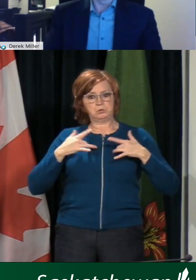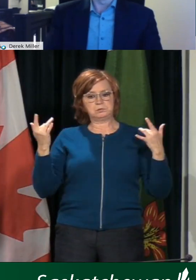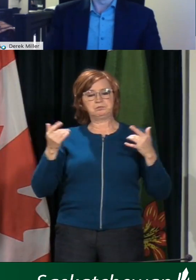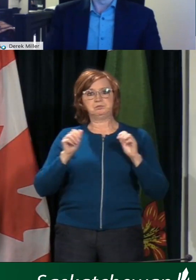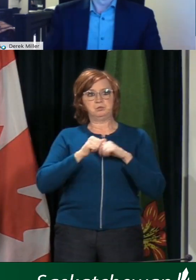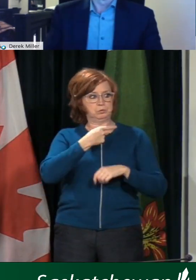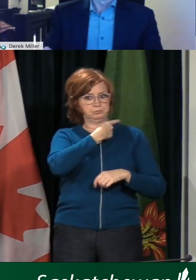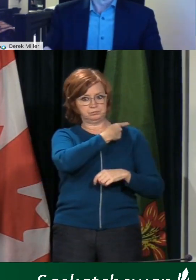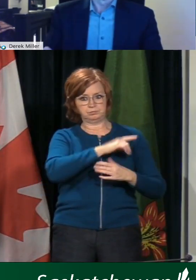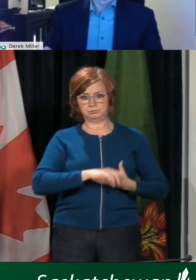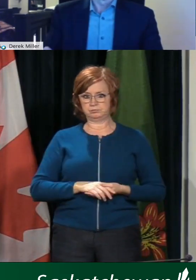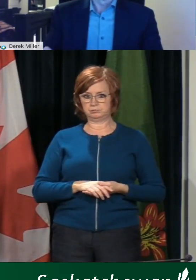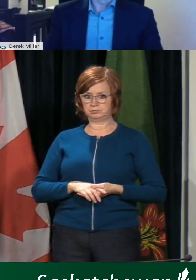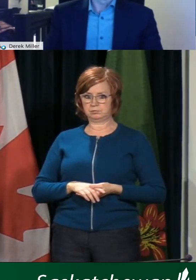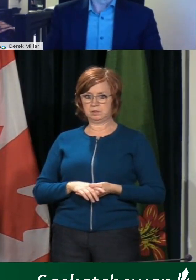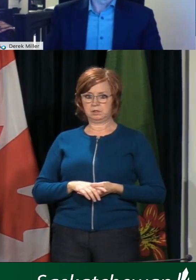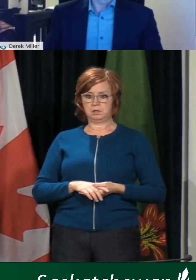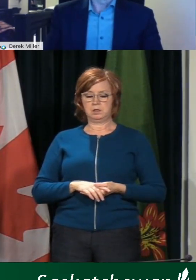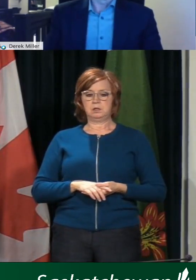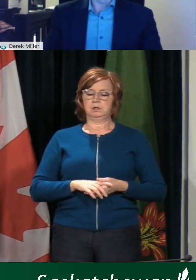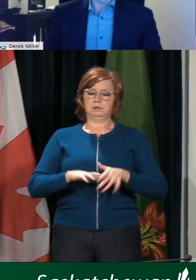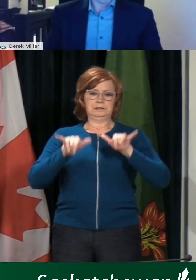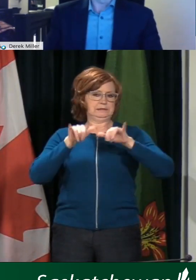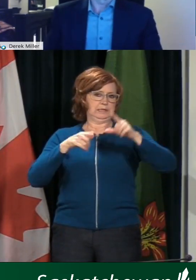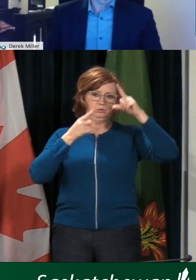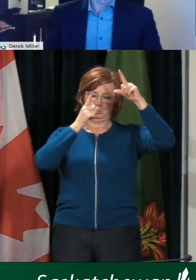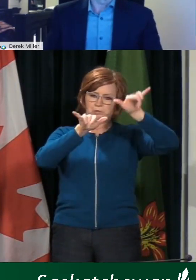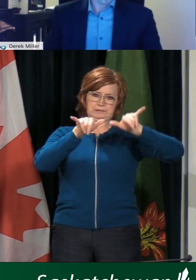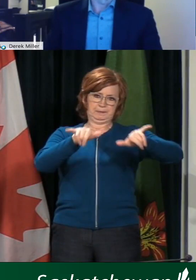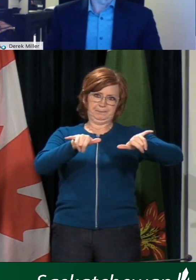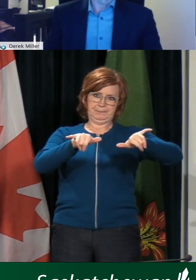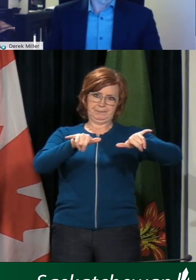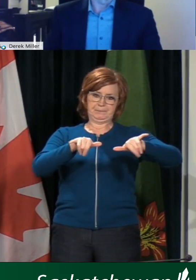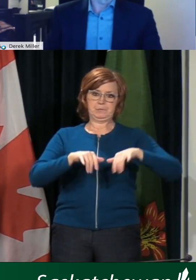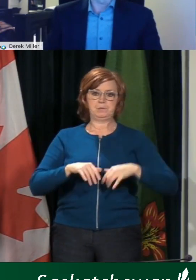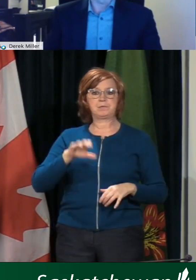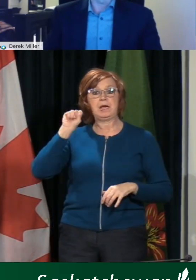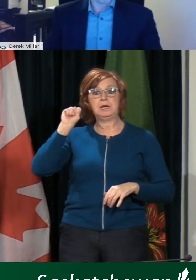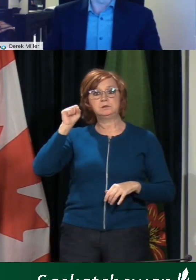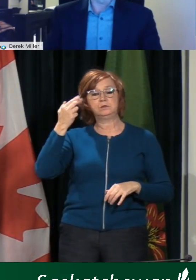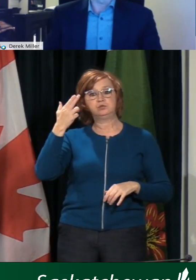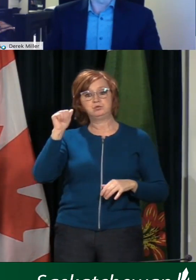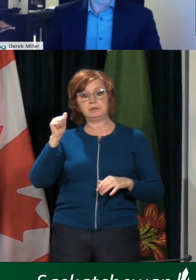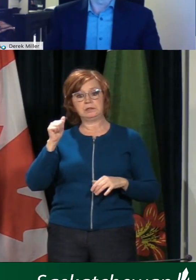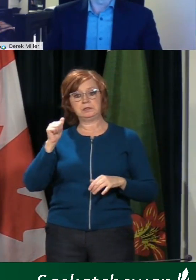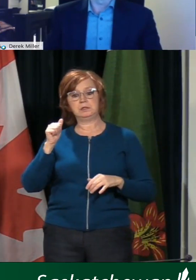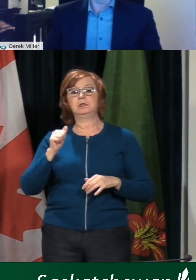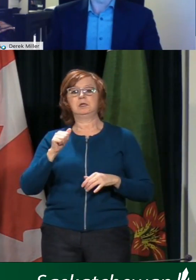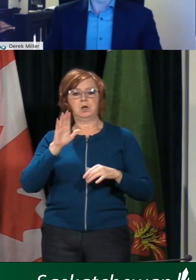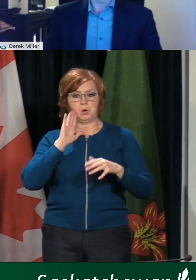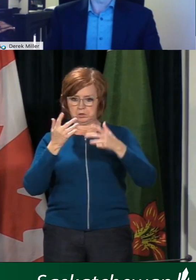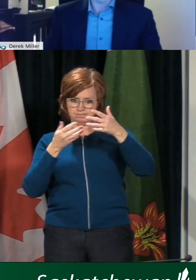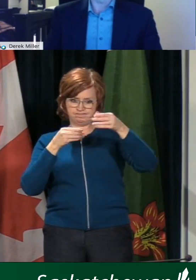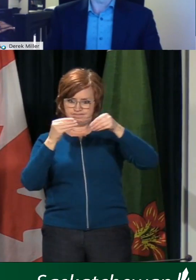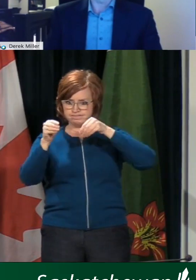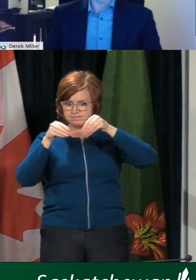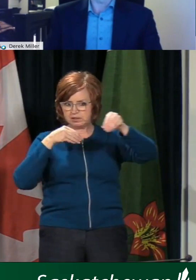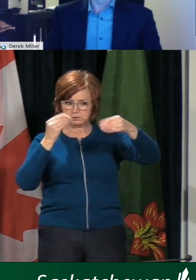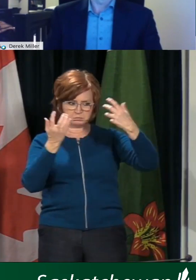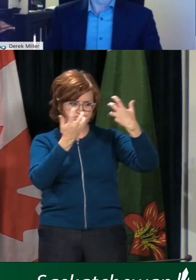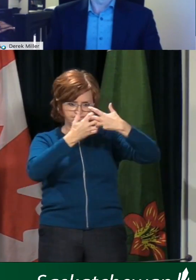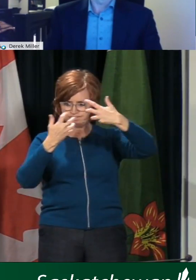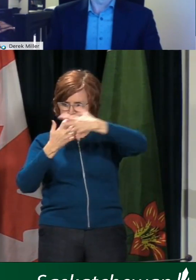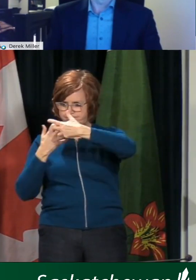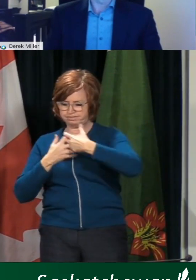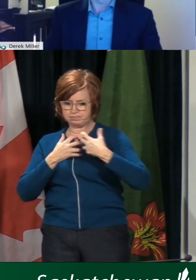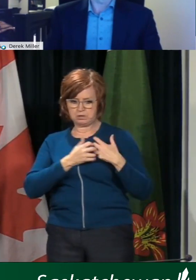update. Our purpose remains the same. Saskatchewan Health Authority services will adapt and expand to meet